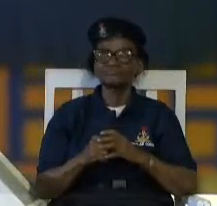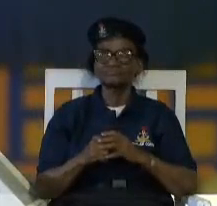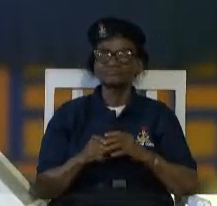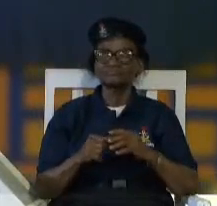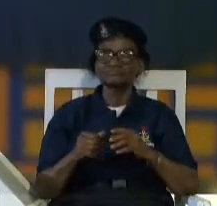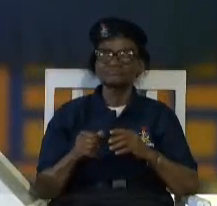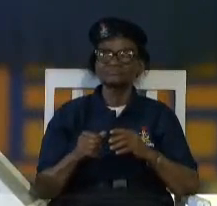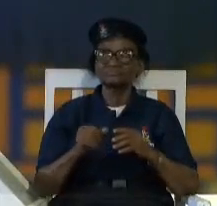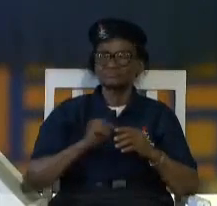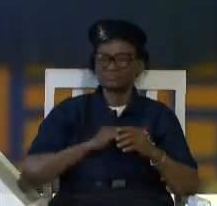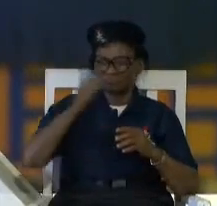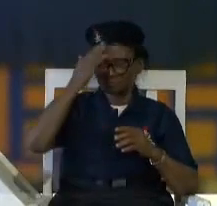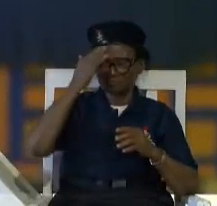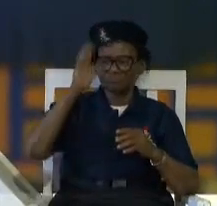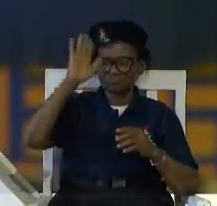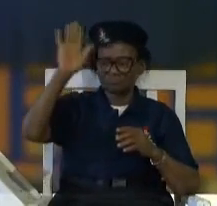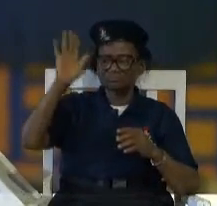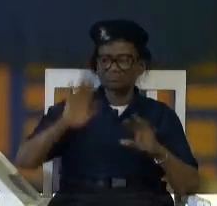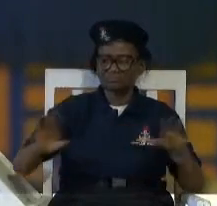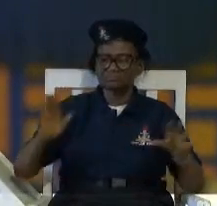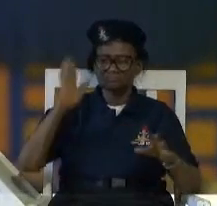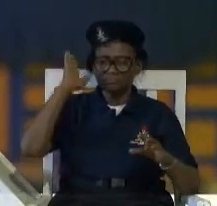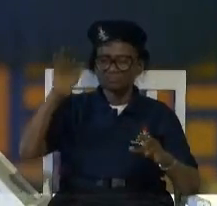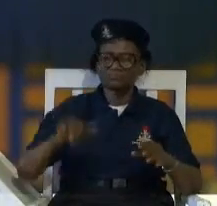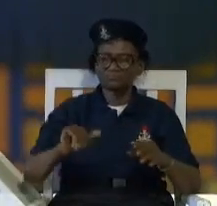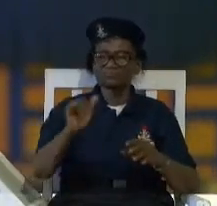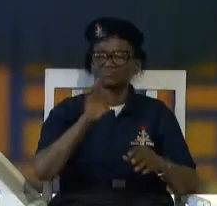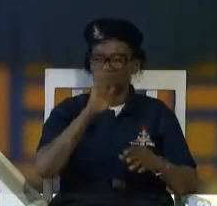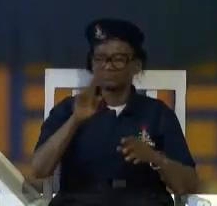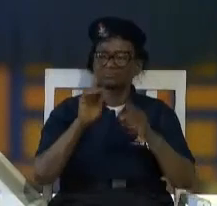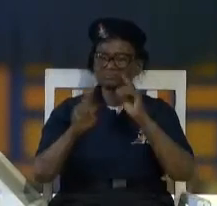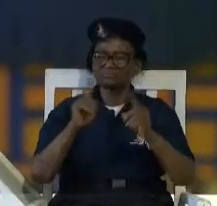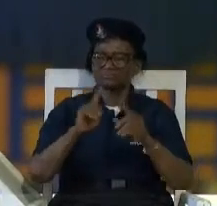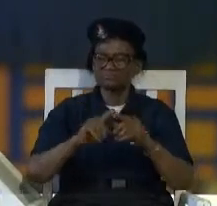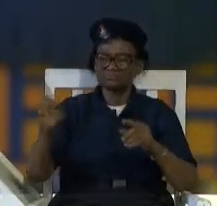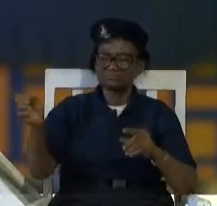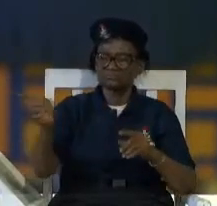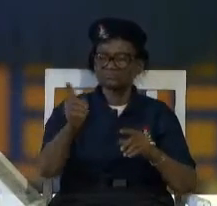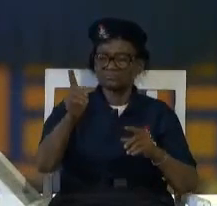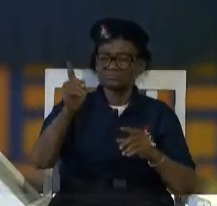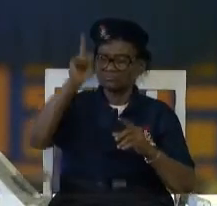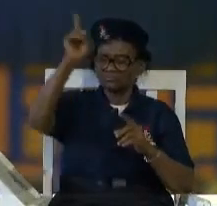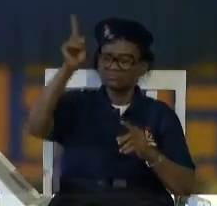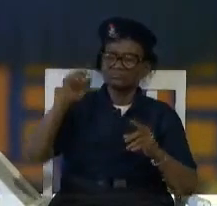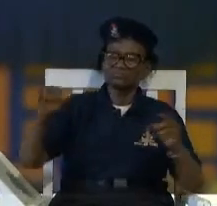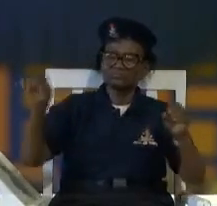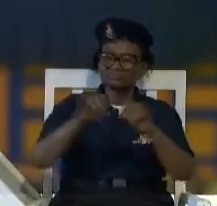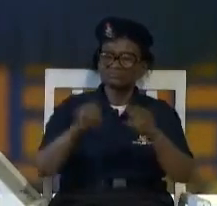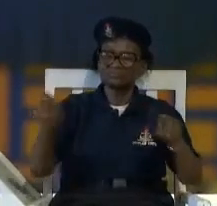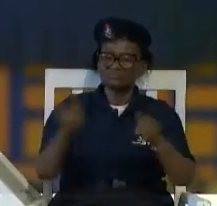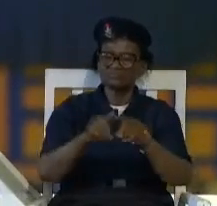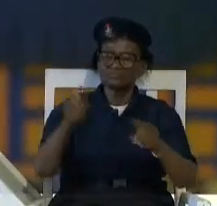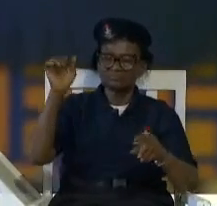I know your children will still be talking to you even as they go to settle down in their hostels.